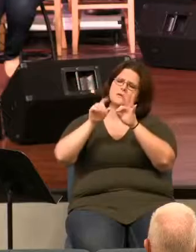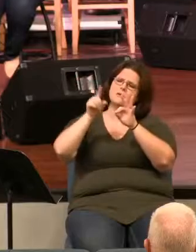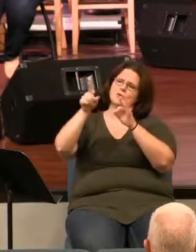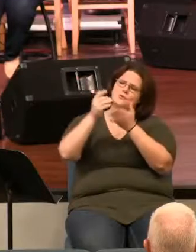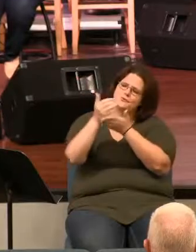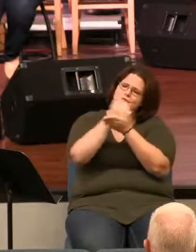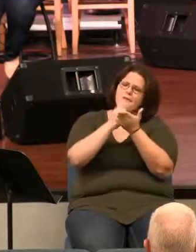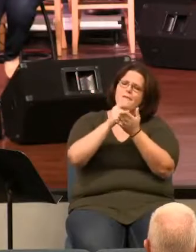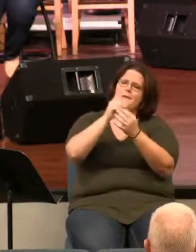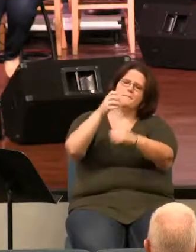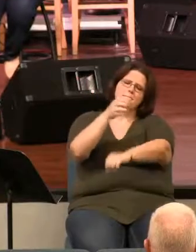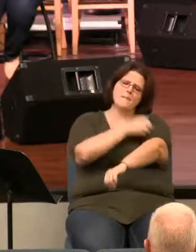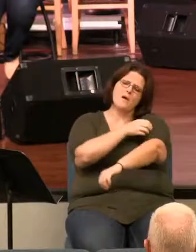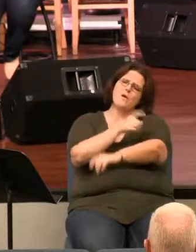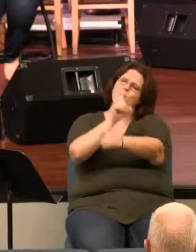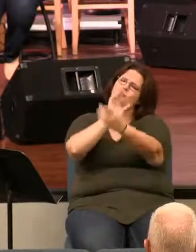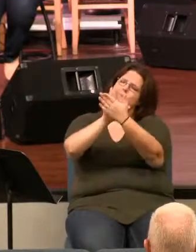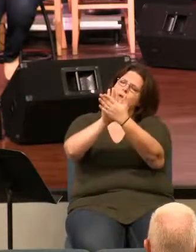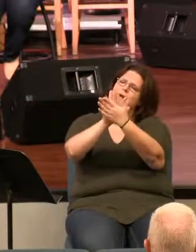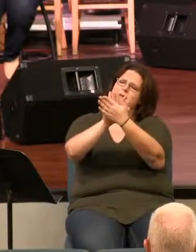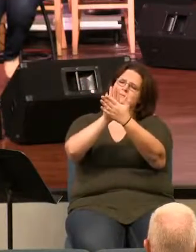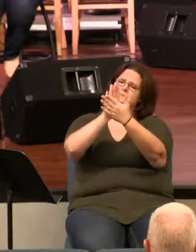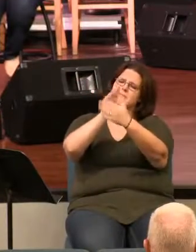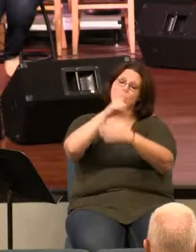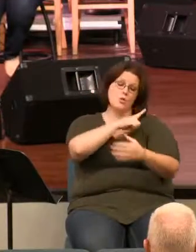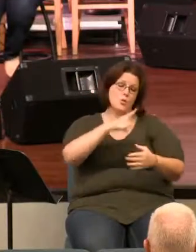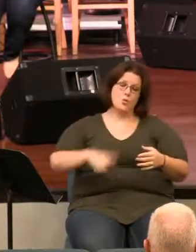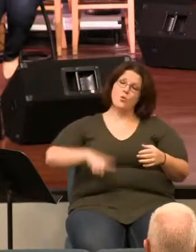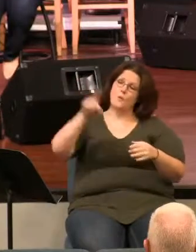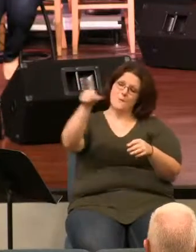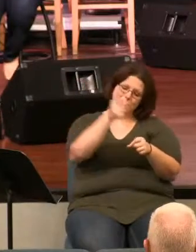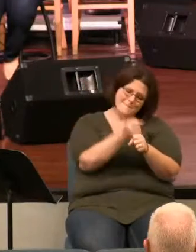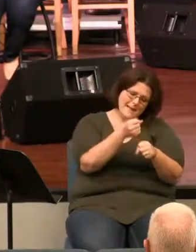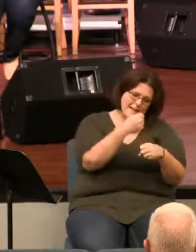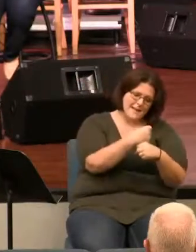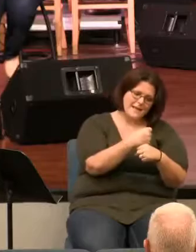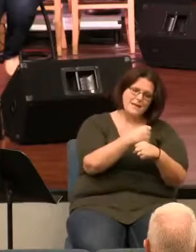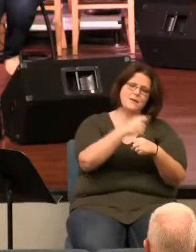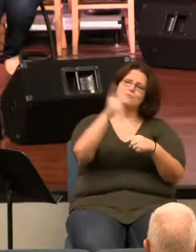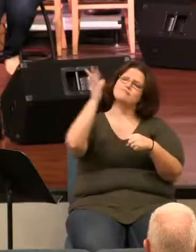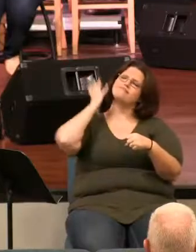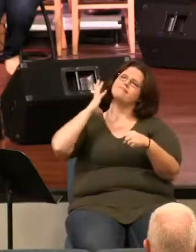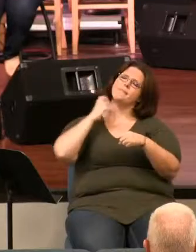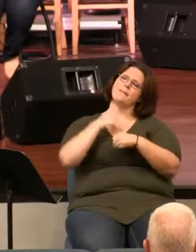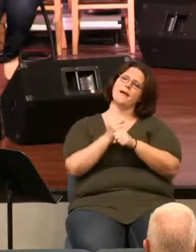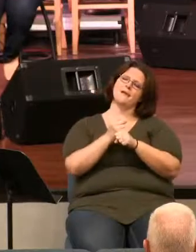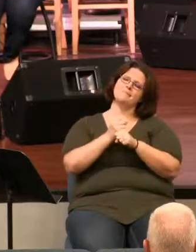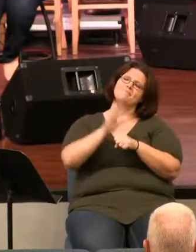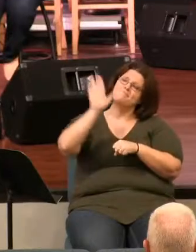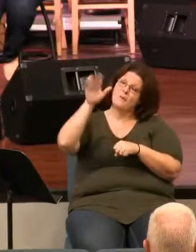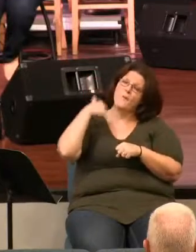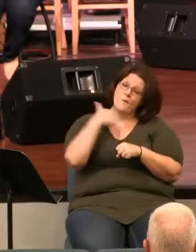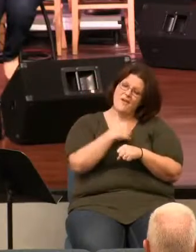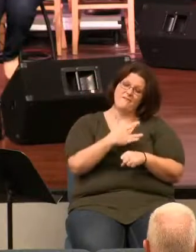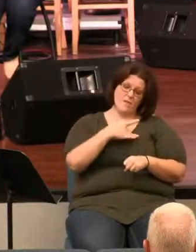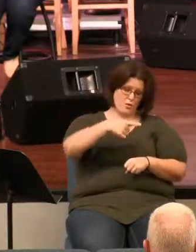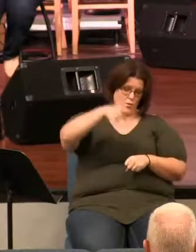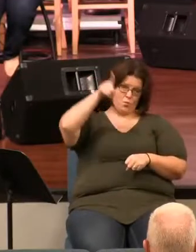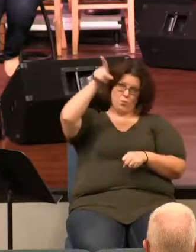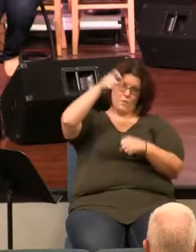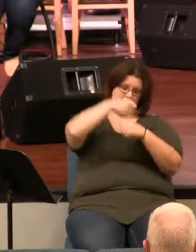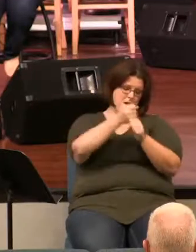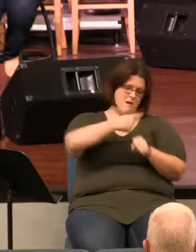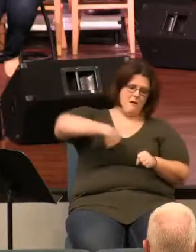hast created all things, and for thy pleasure they are and were created." And Master, we believe that that includes us. We were created to